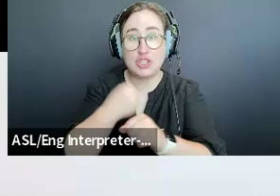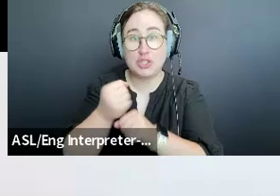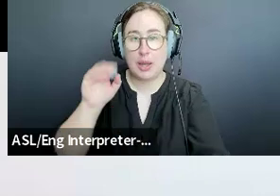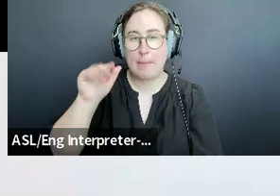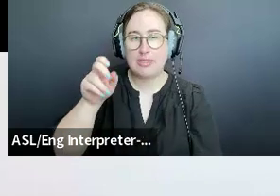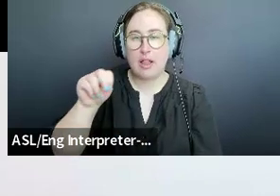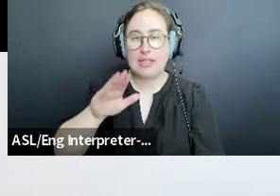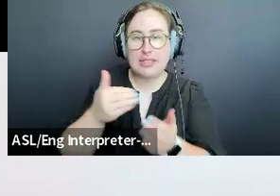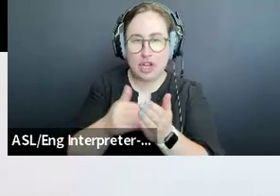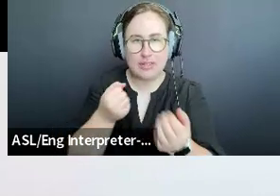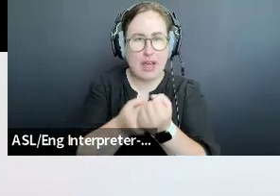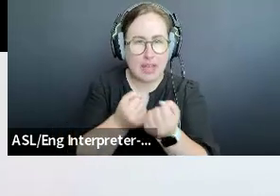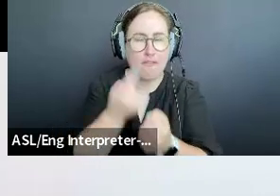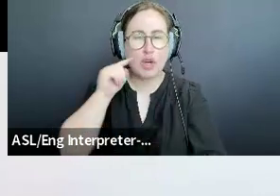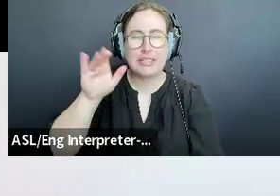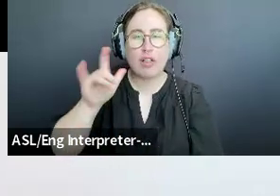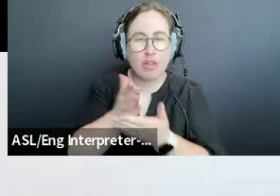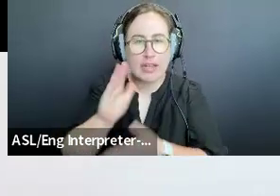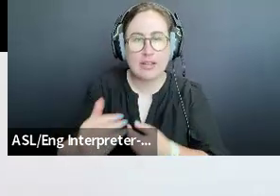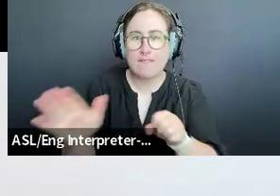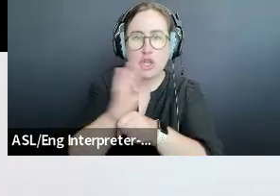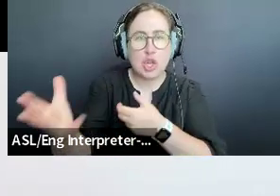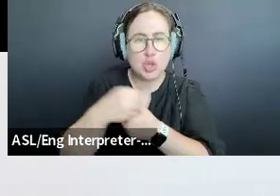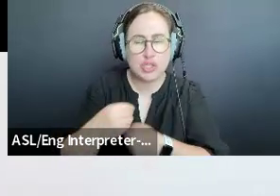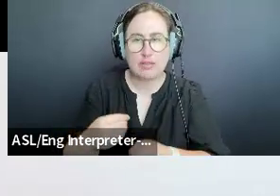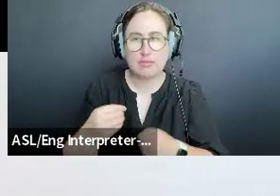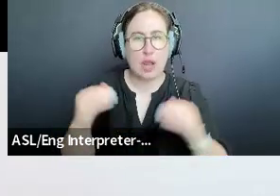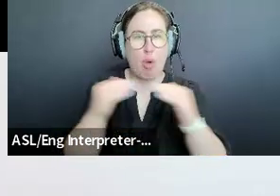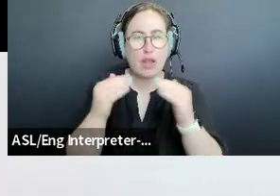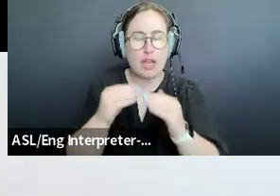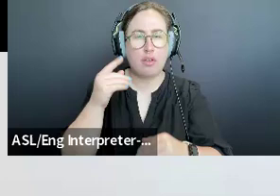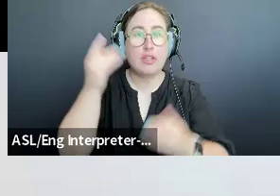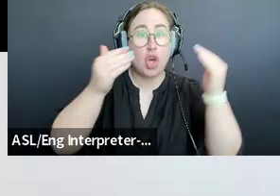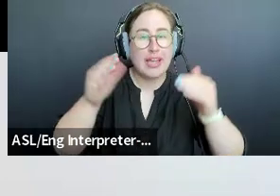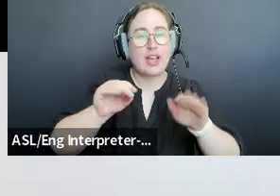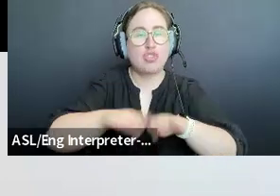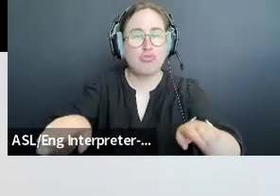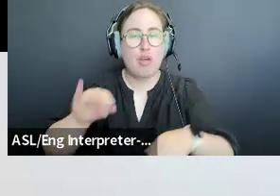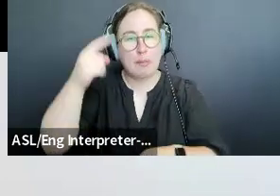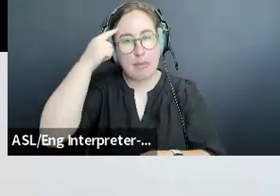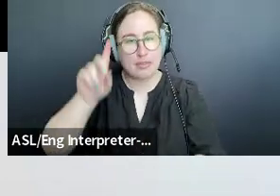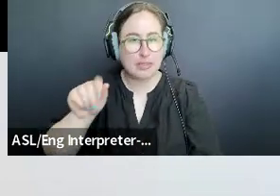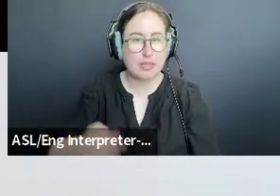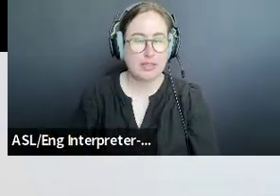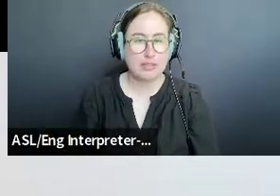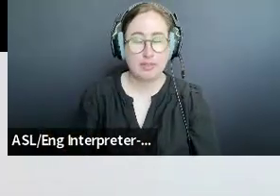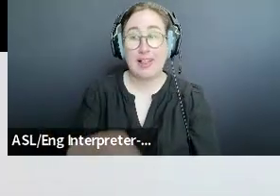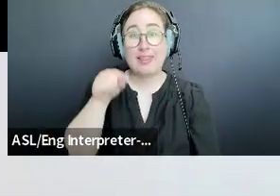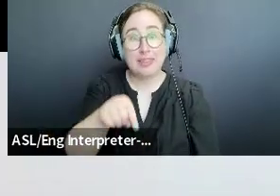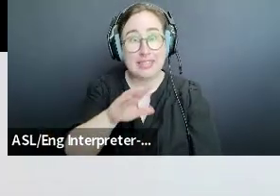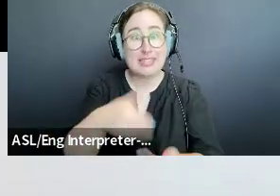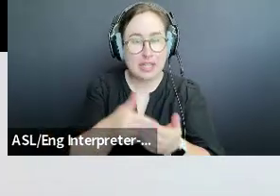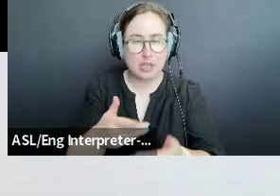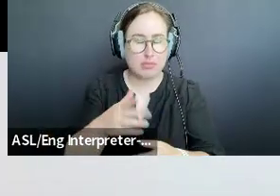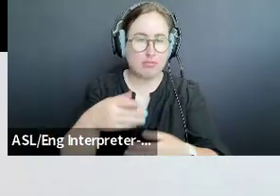advocated for the civil rights, full inclusion, and equality of adults and children with mental disabilities. The center was pivotal in expanding